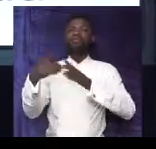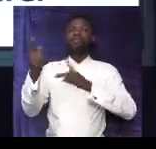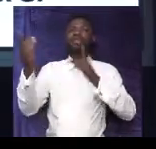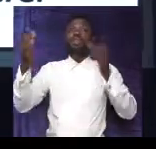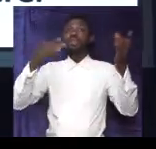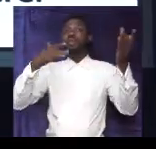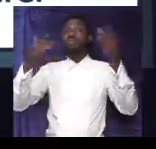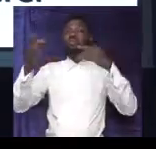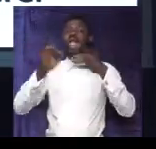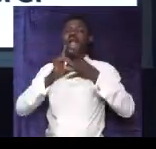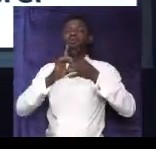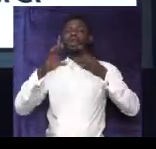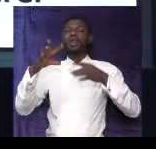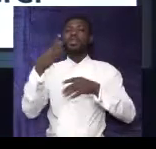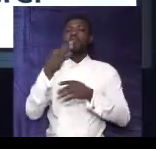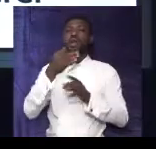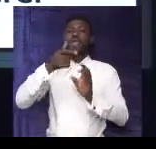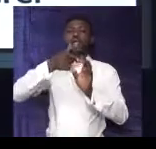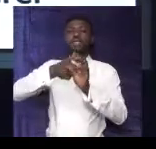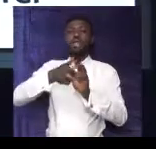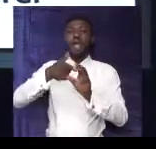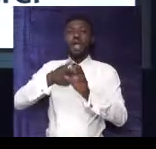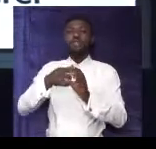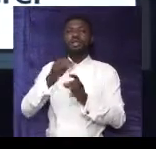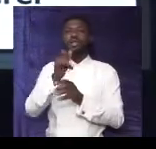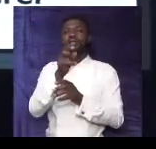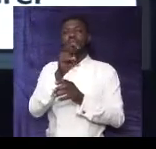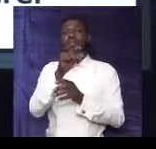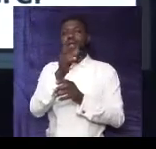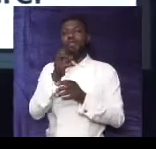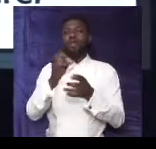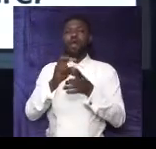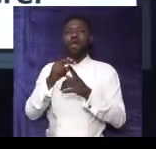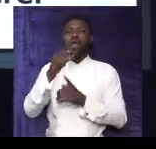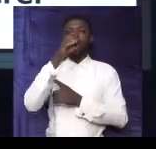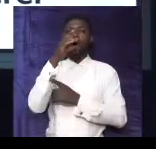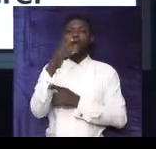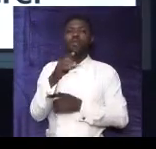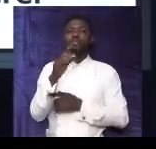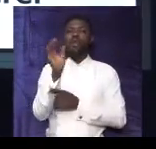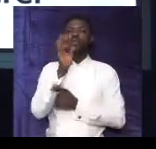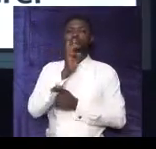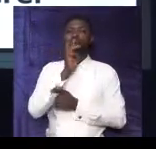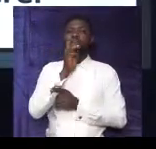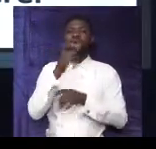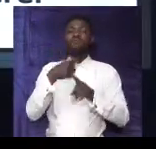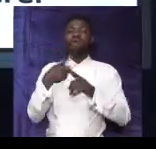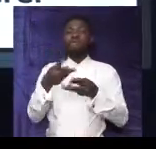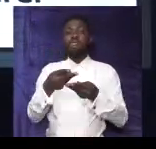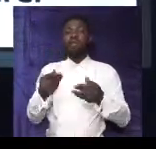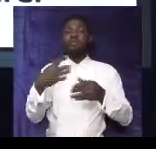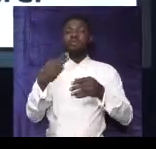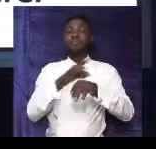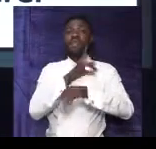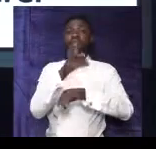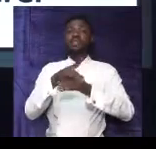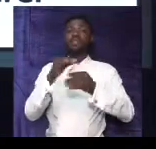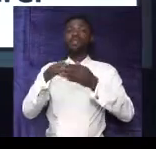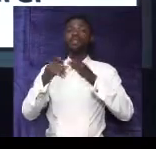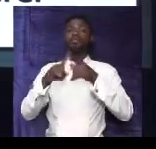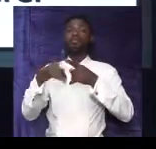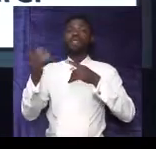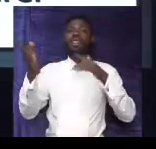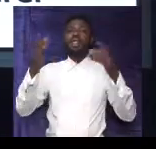the atmosphere. It's the release of gas, ash, or hot water from surface of the earth into